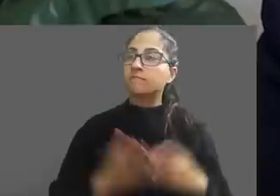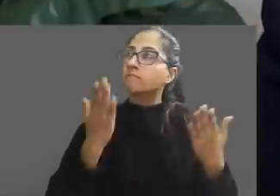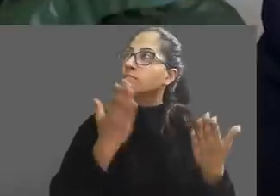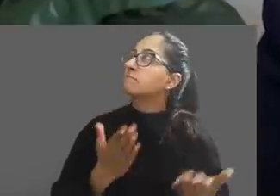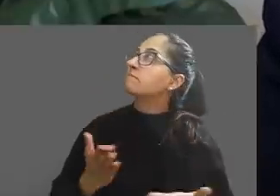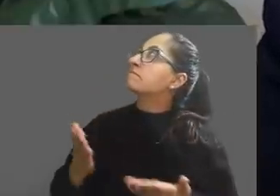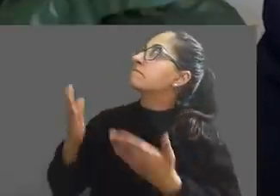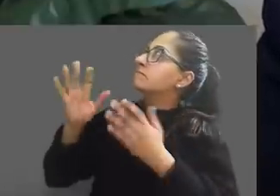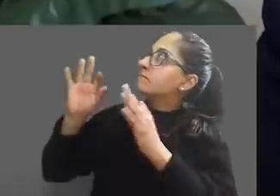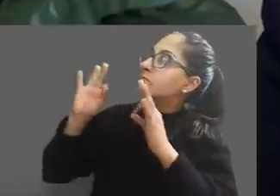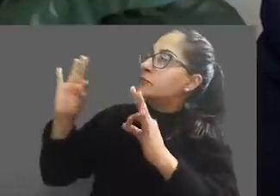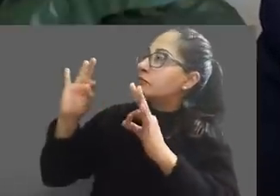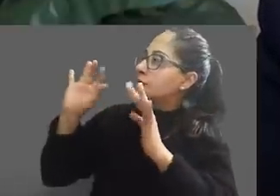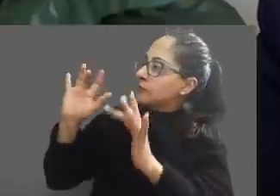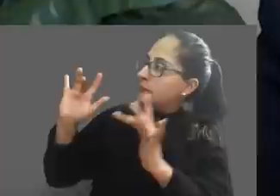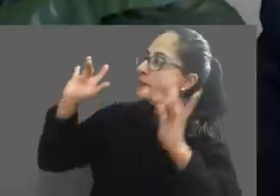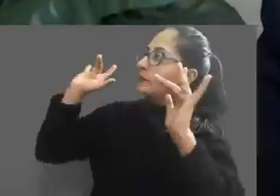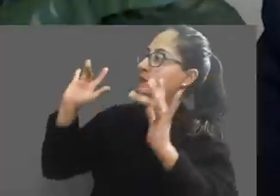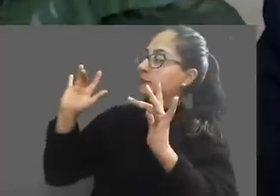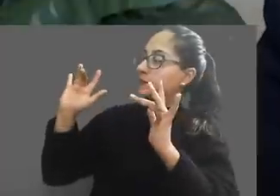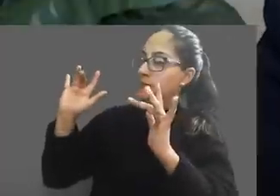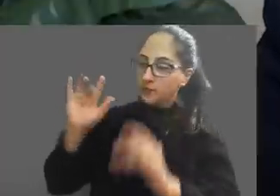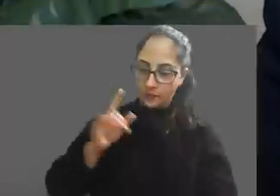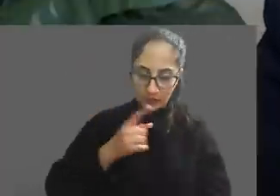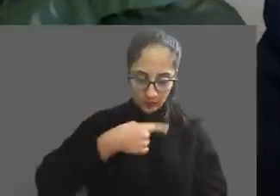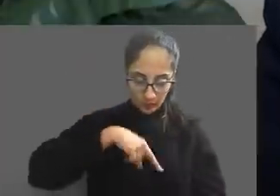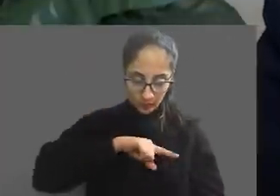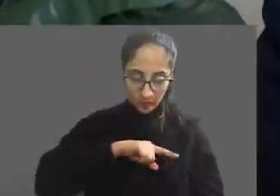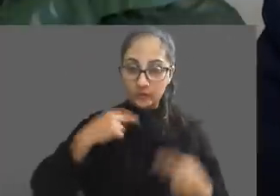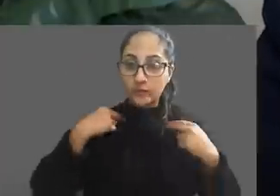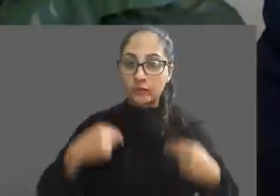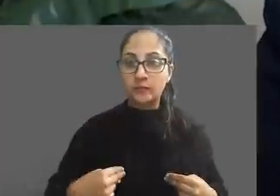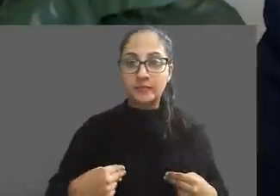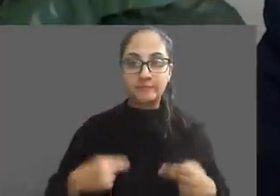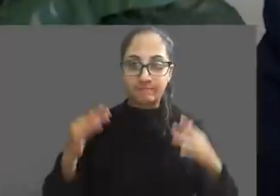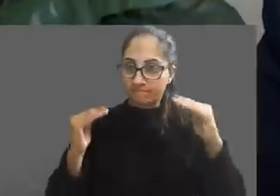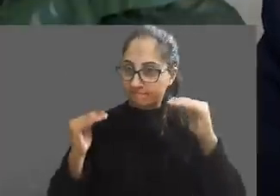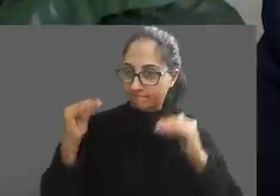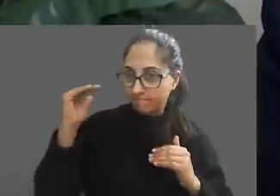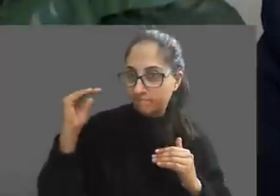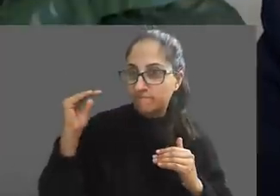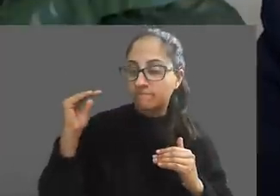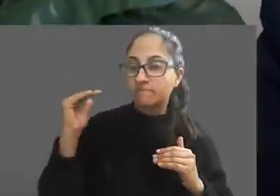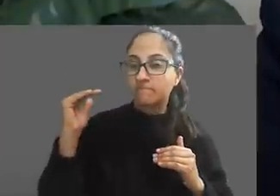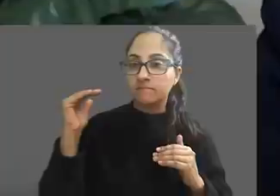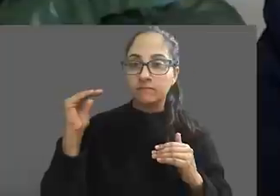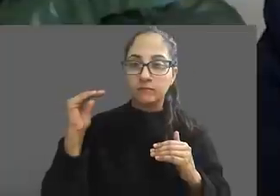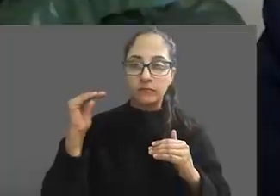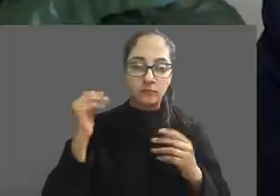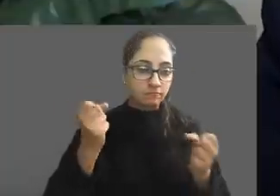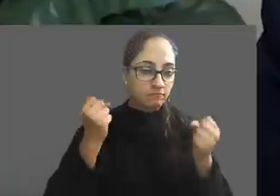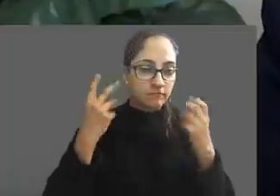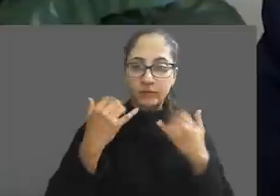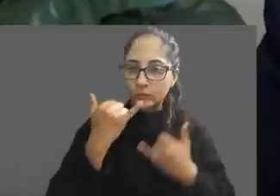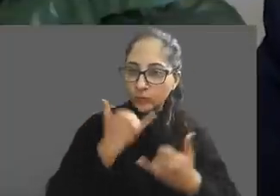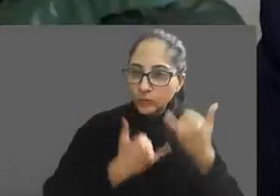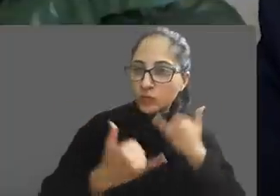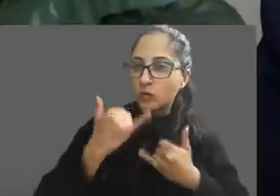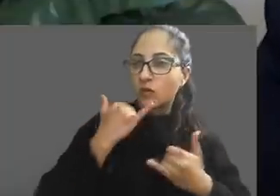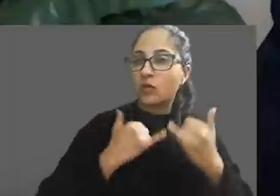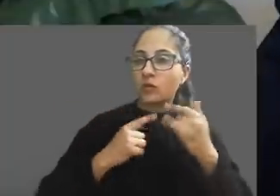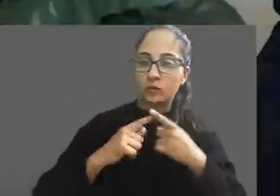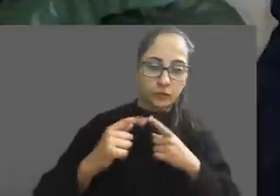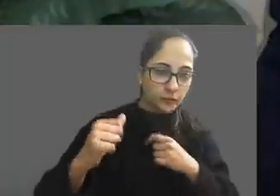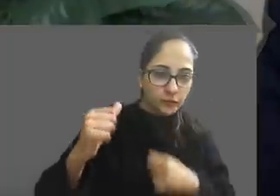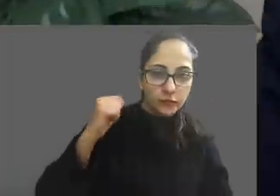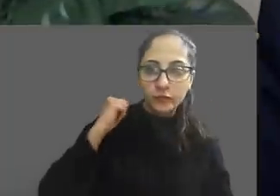sins, but we turn to you, for you are filled with mercy and